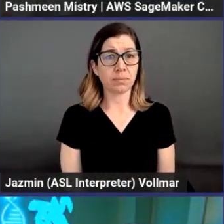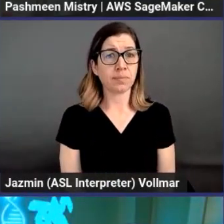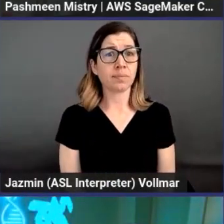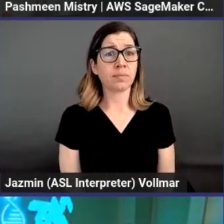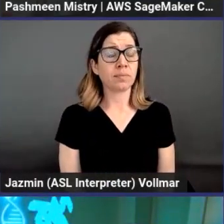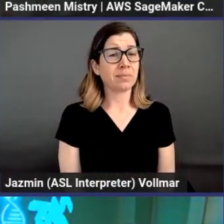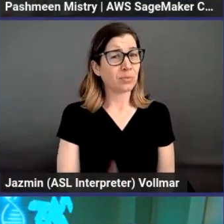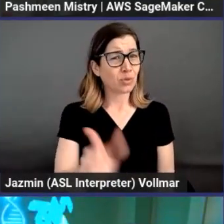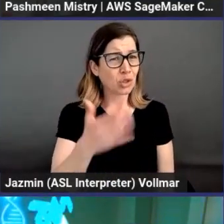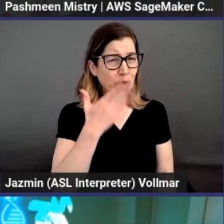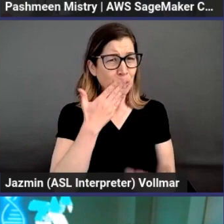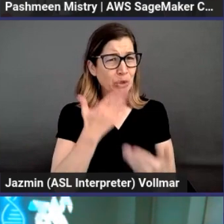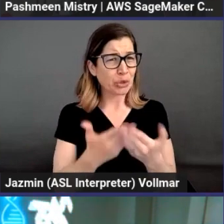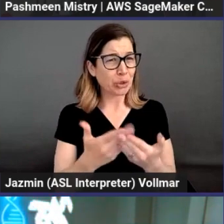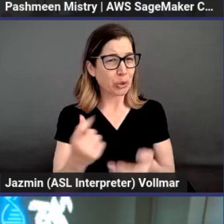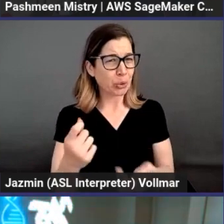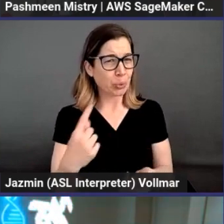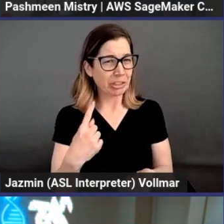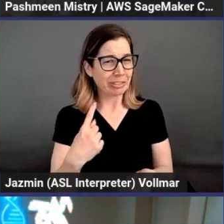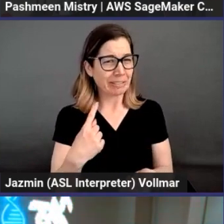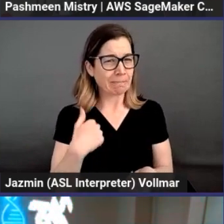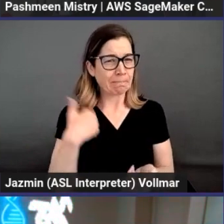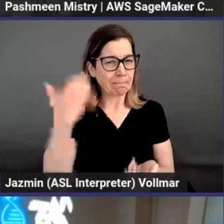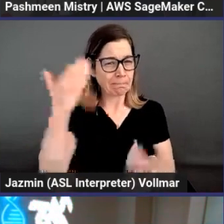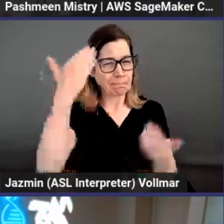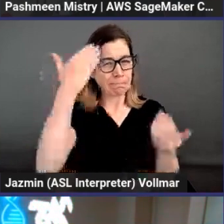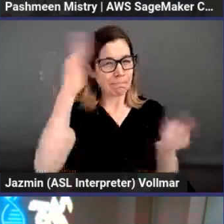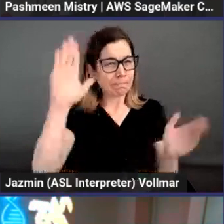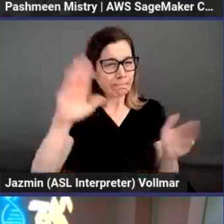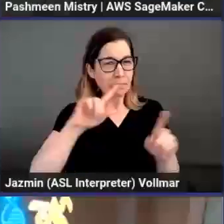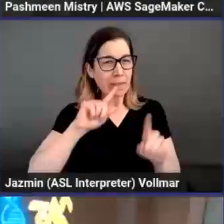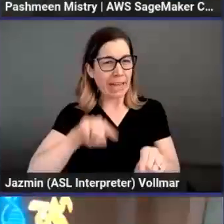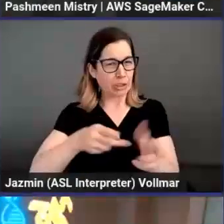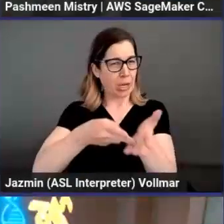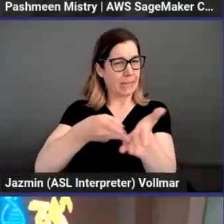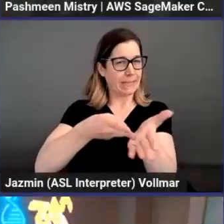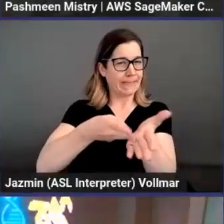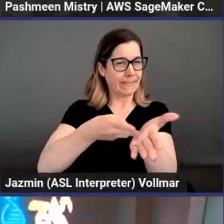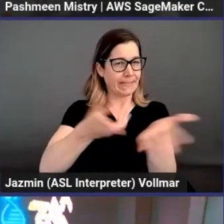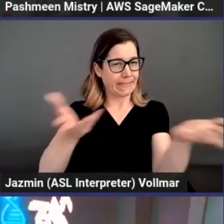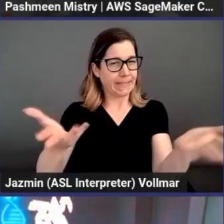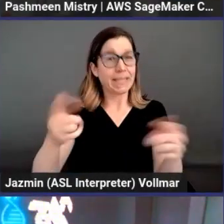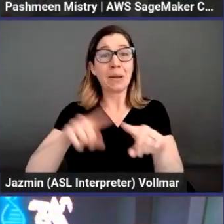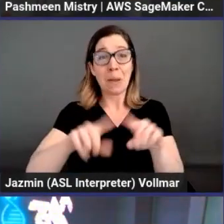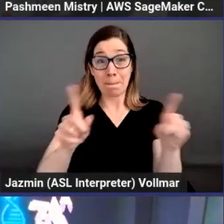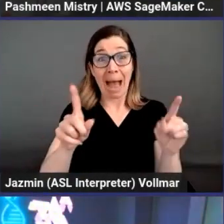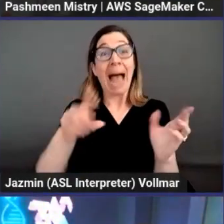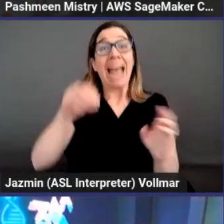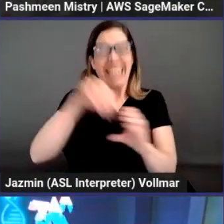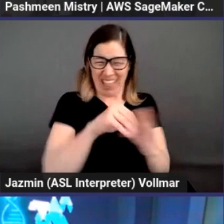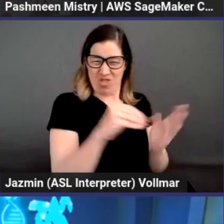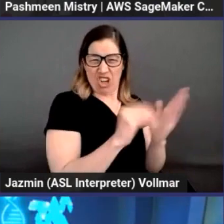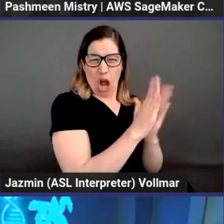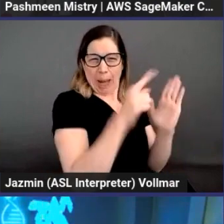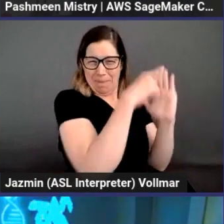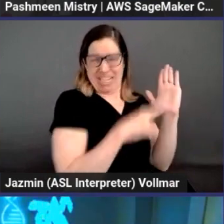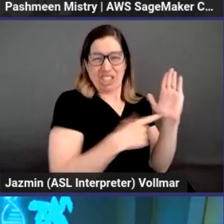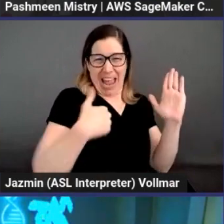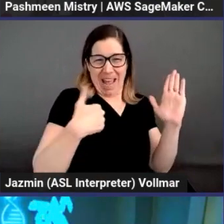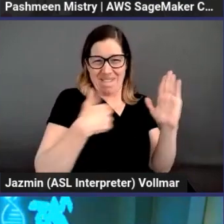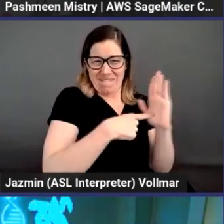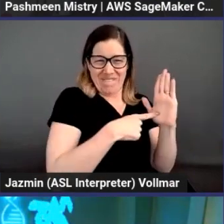That's a good question. I do not know the answer to be very honest with you, but it is in the documentation. It Okay. looks like